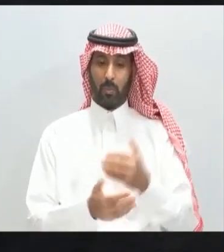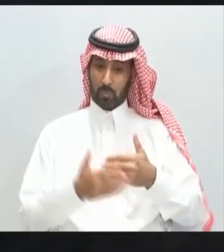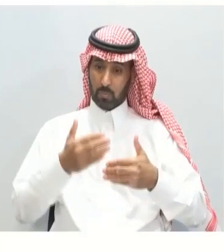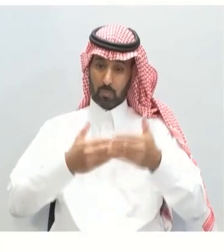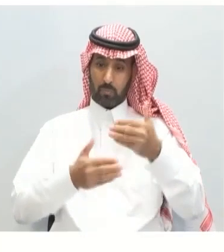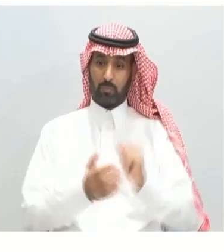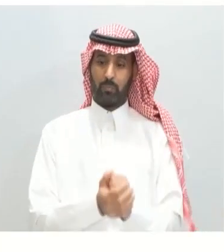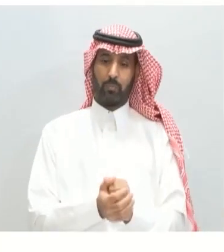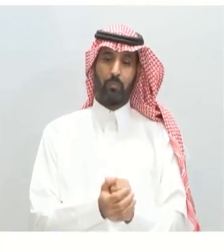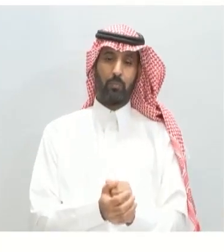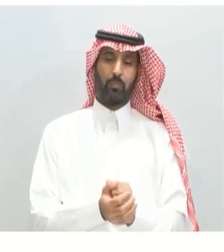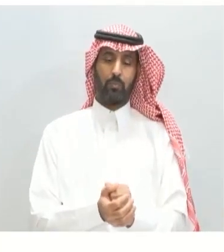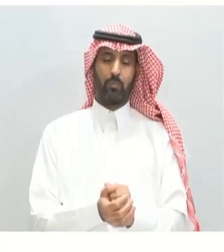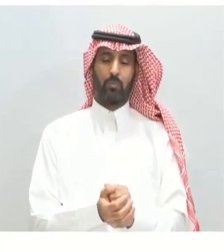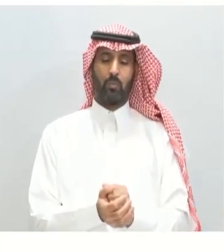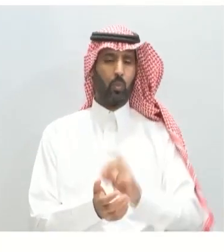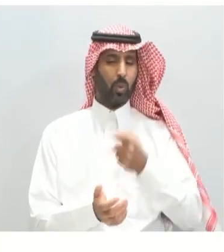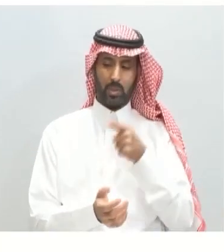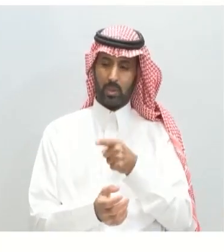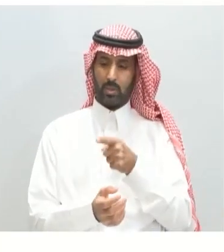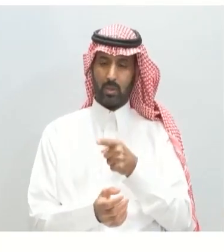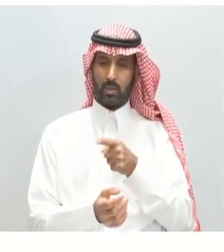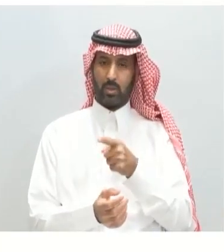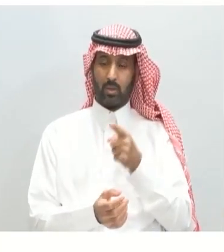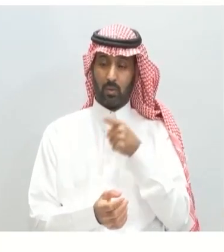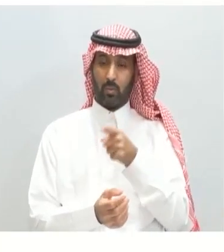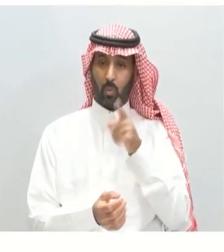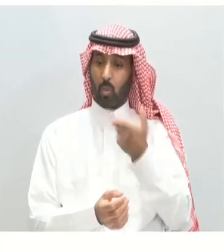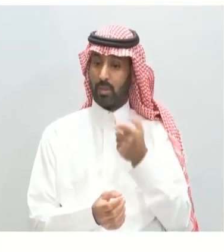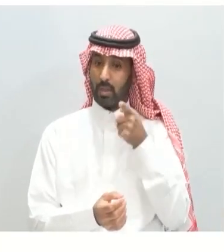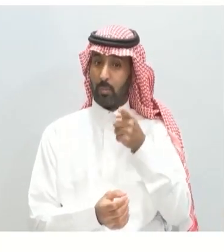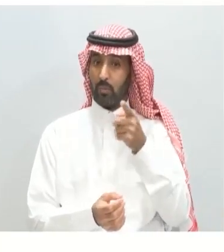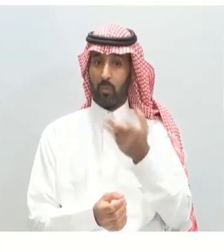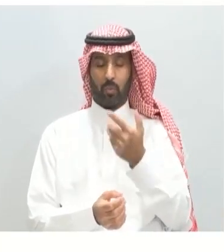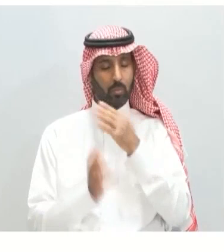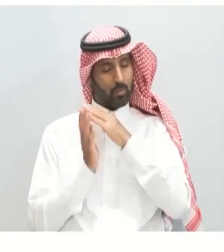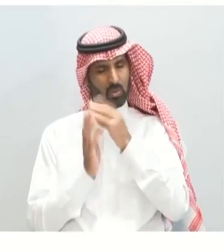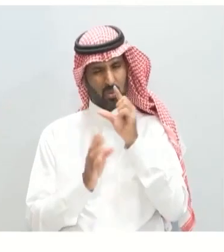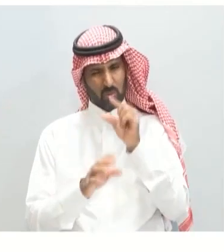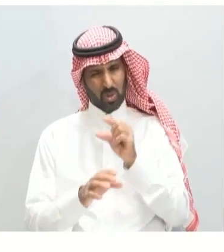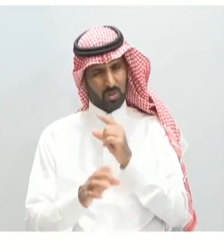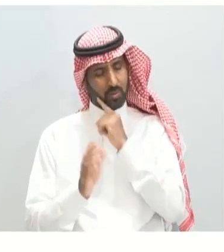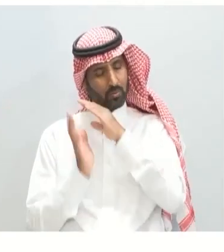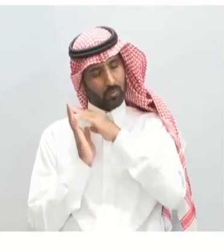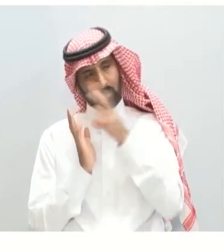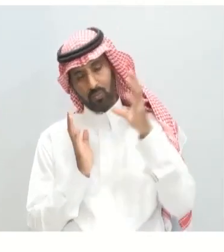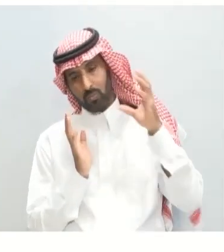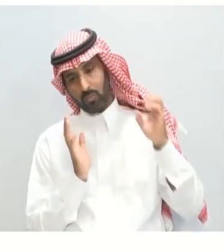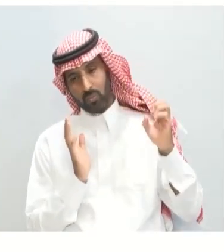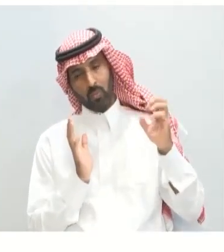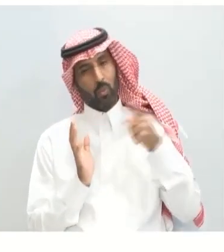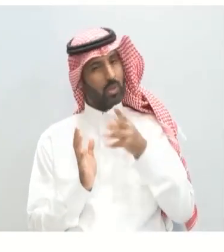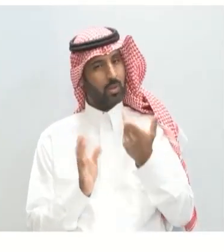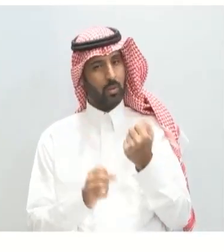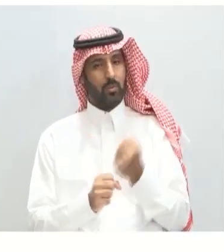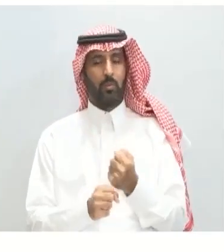here. For example, here, what happens if you don't get enough sleep at night? What happens if you don't get